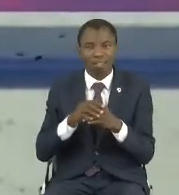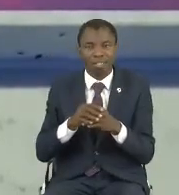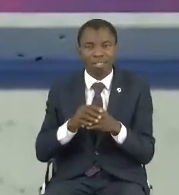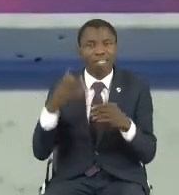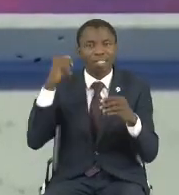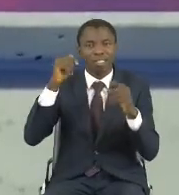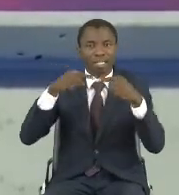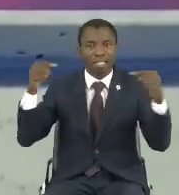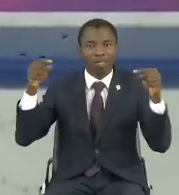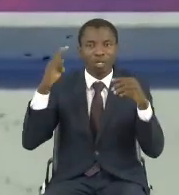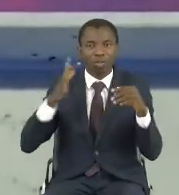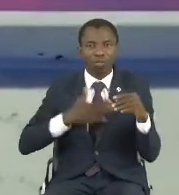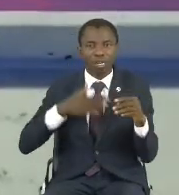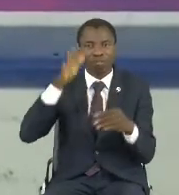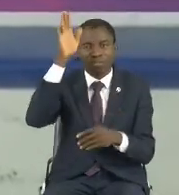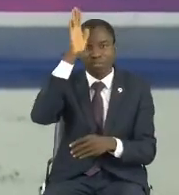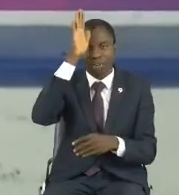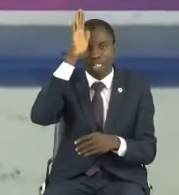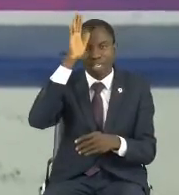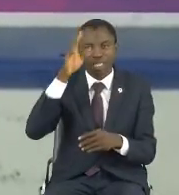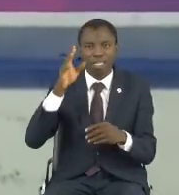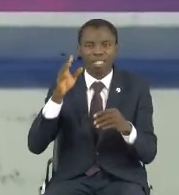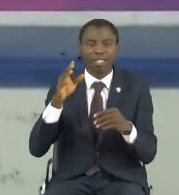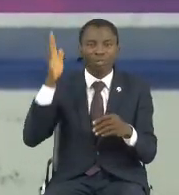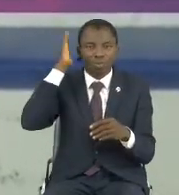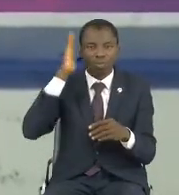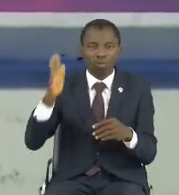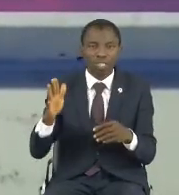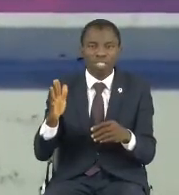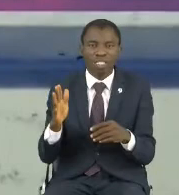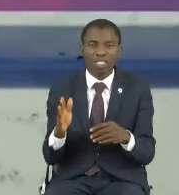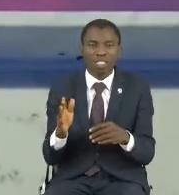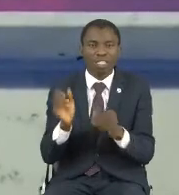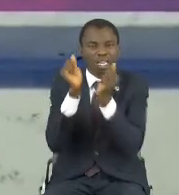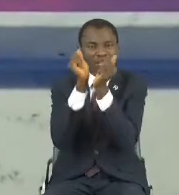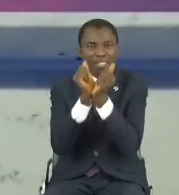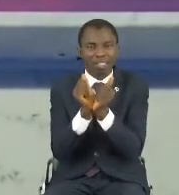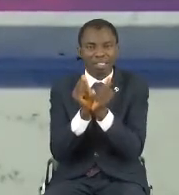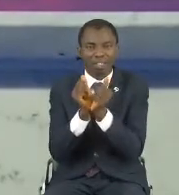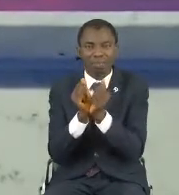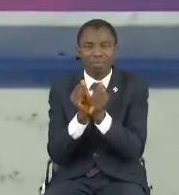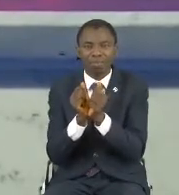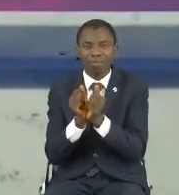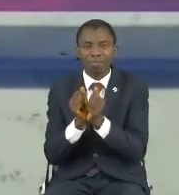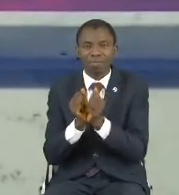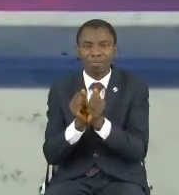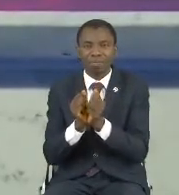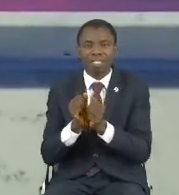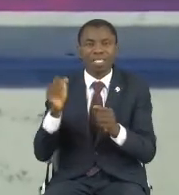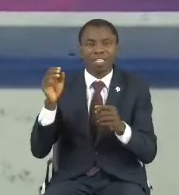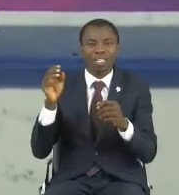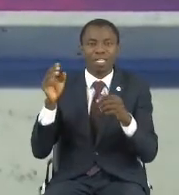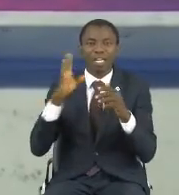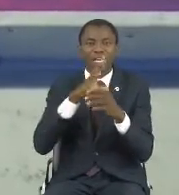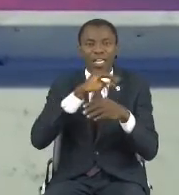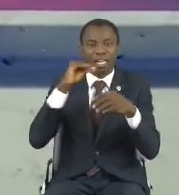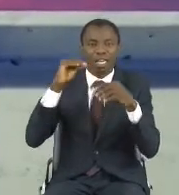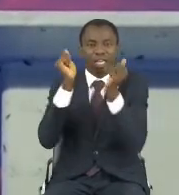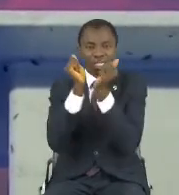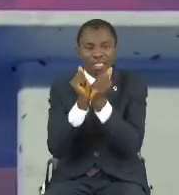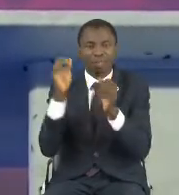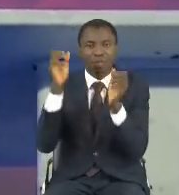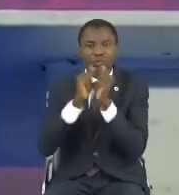my father, will enslave either with alcohol, enslave with